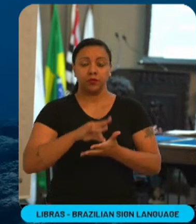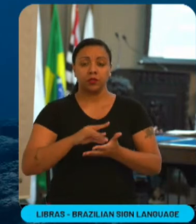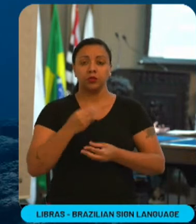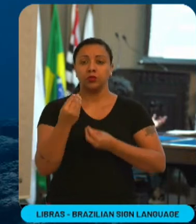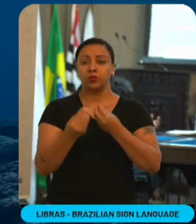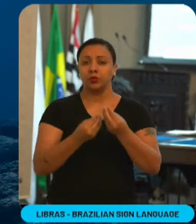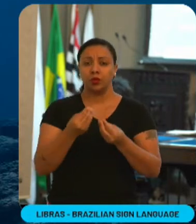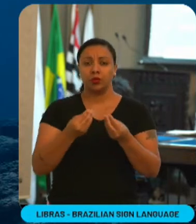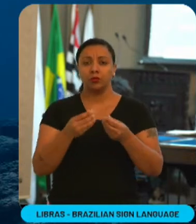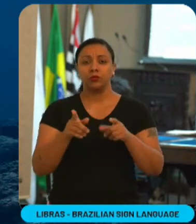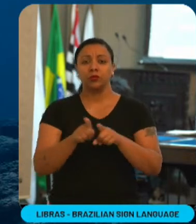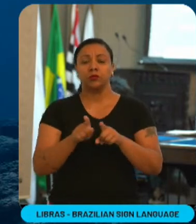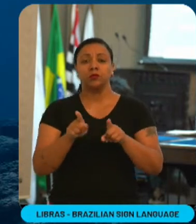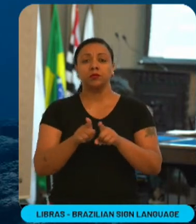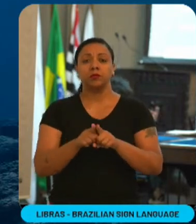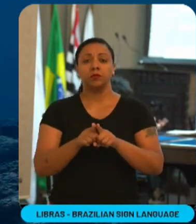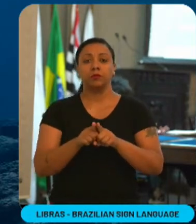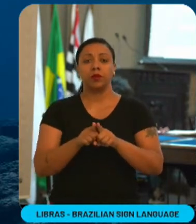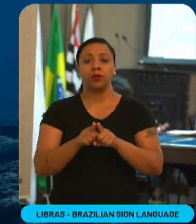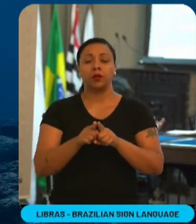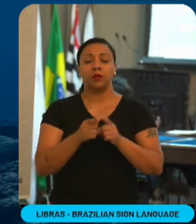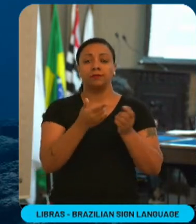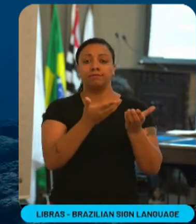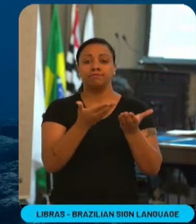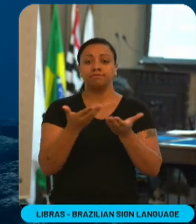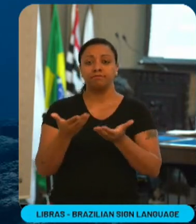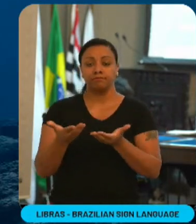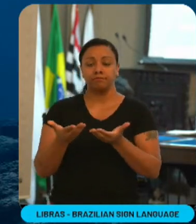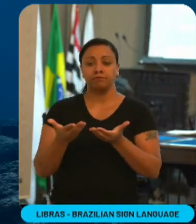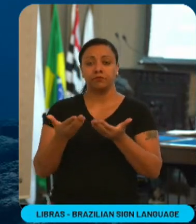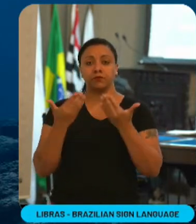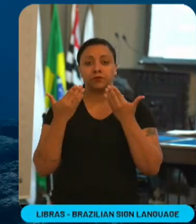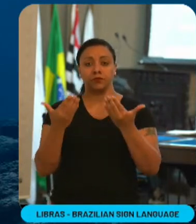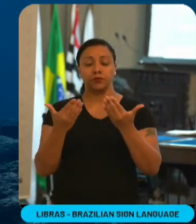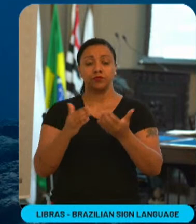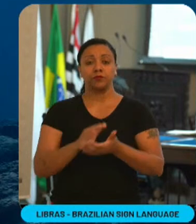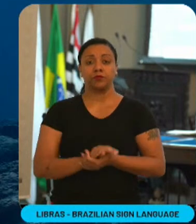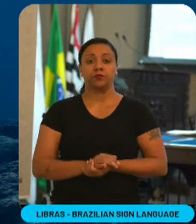to see our reality. How to bring this,